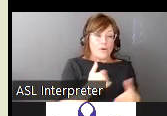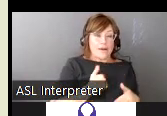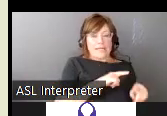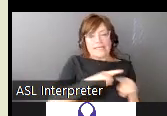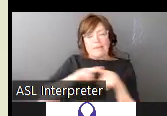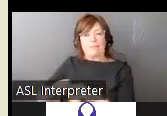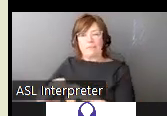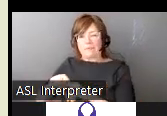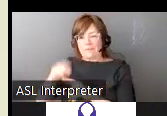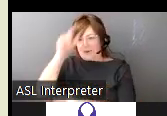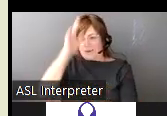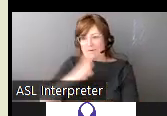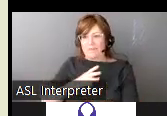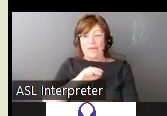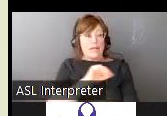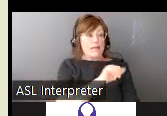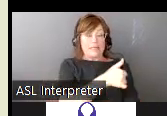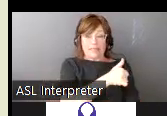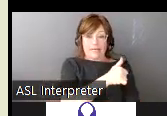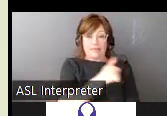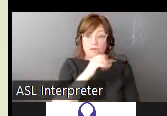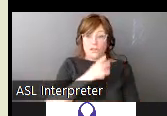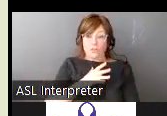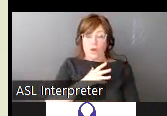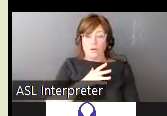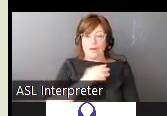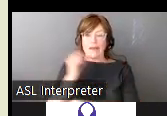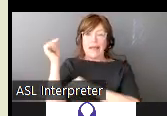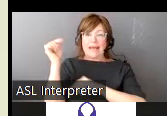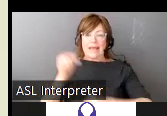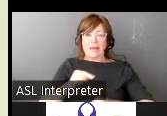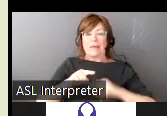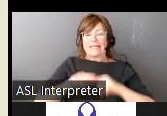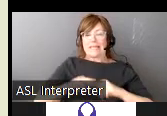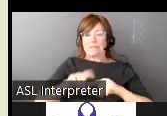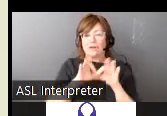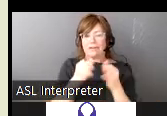fact, 10 older women came to Canada as a dependent on their family members,